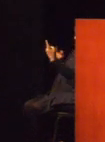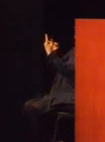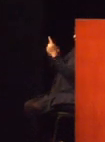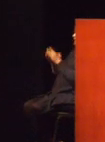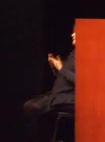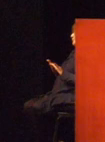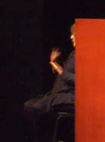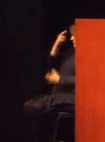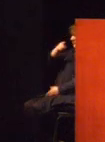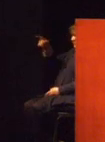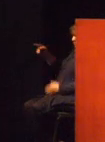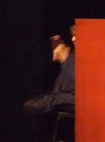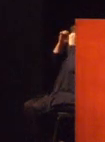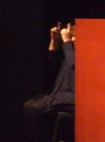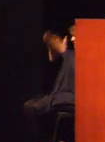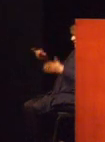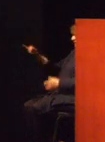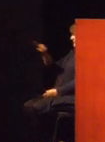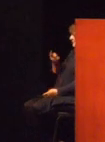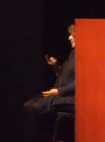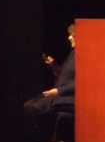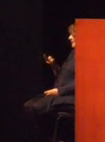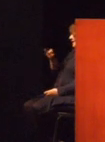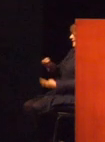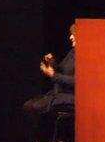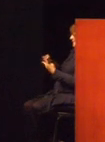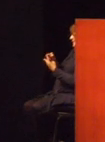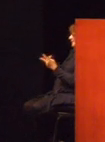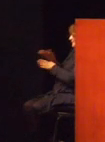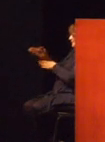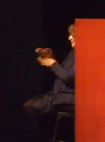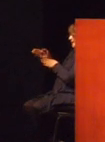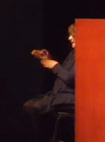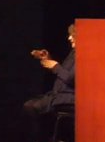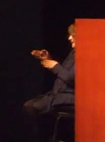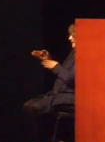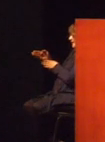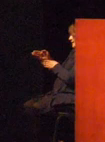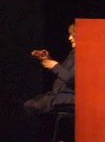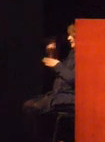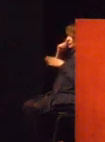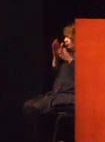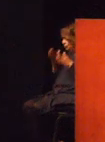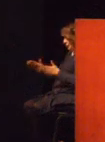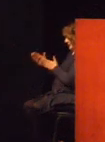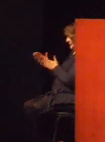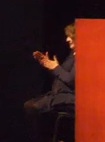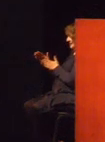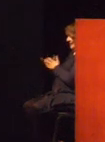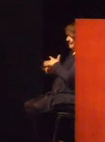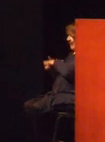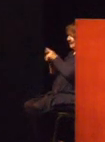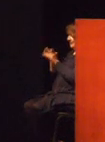But for you as educators, these were the two main strategies that came out of